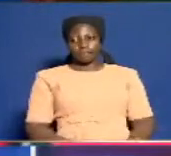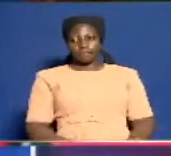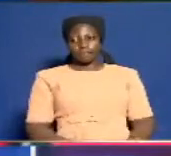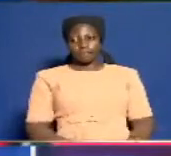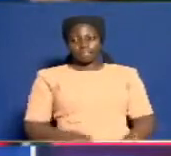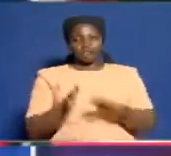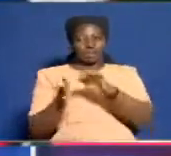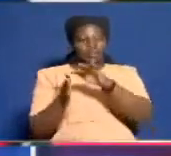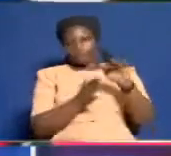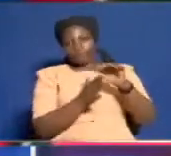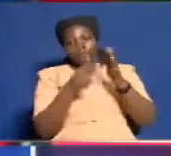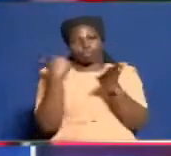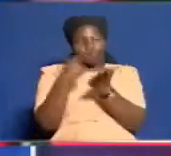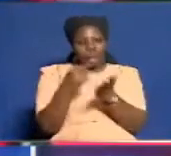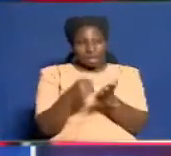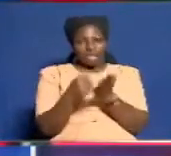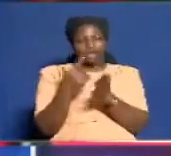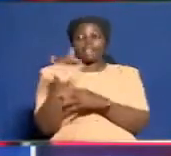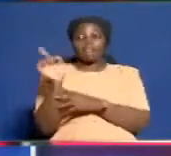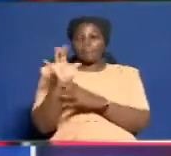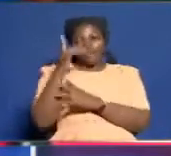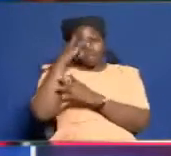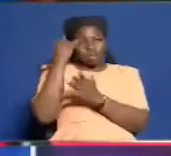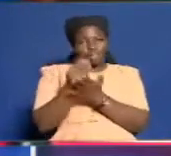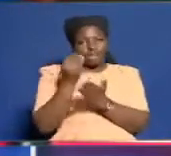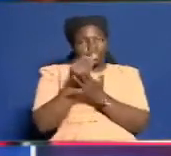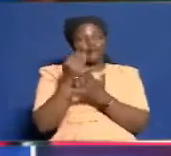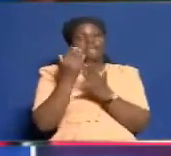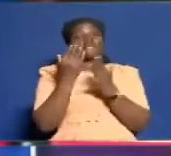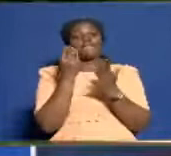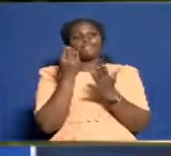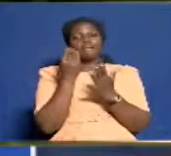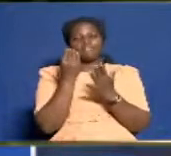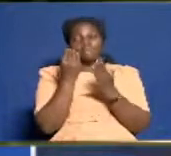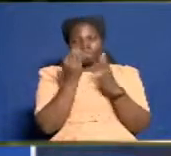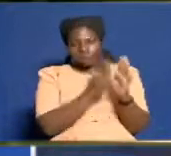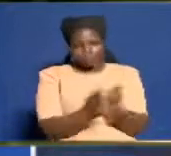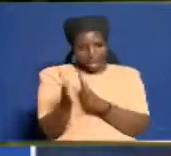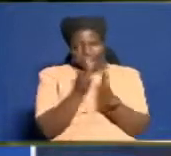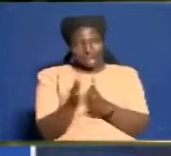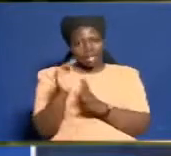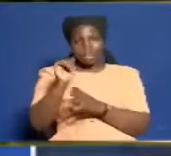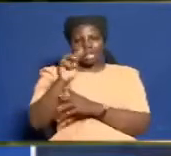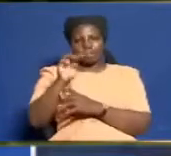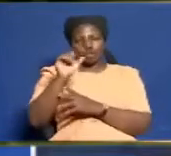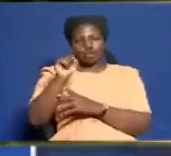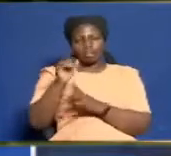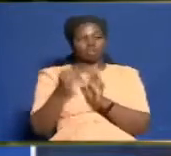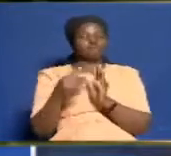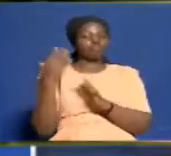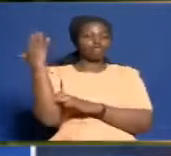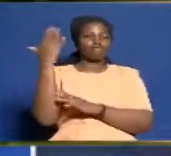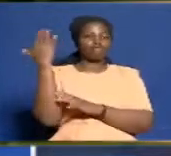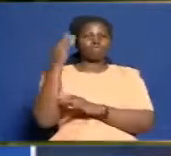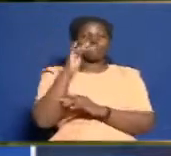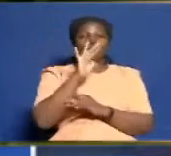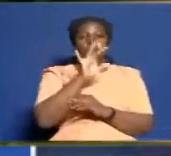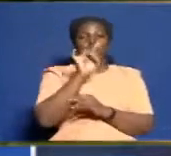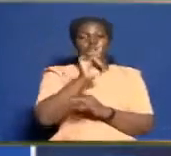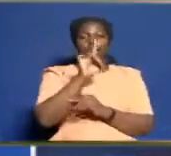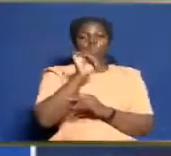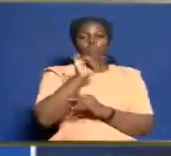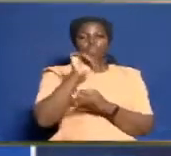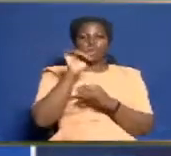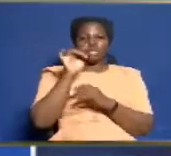In Uganda, designated Minister of State for Finance and Planning Amos Lugoboli, while presenting the 1.37 trillion Kenyan shillings